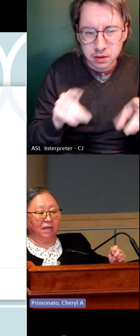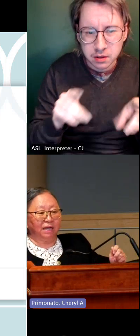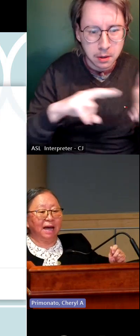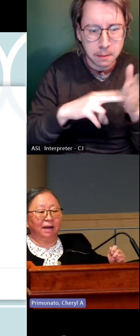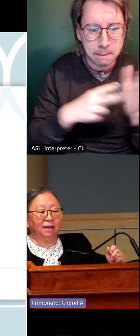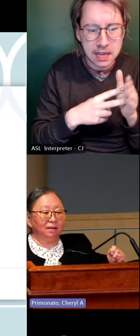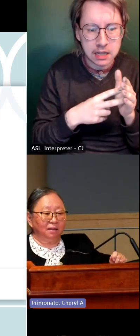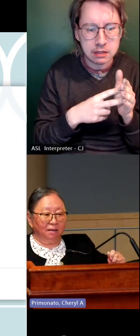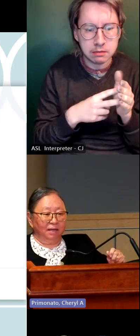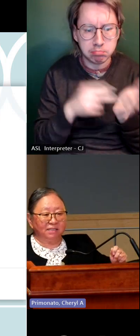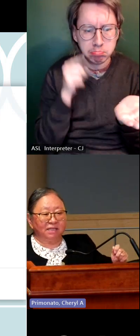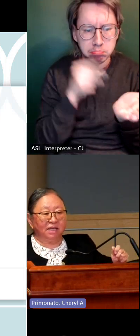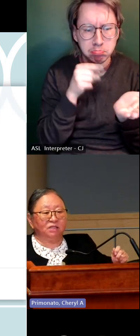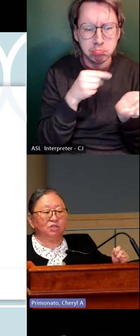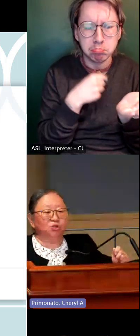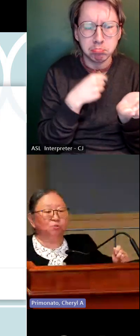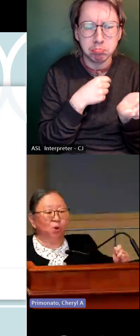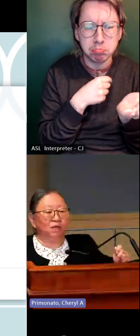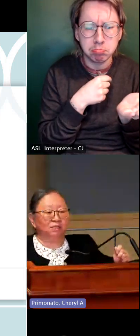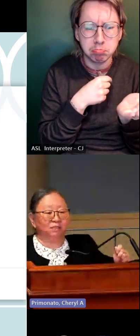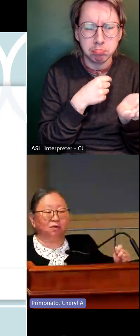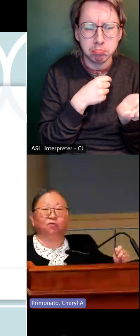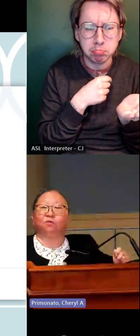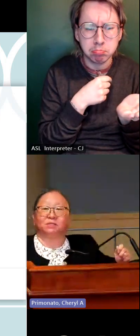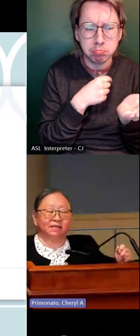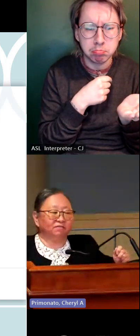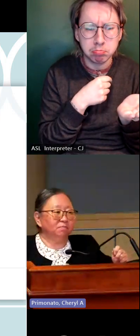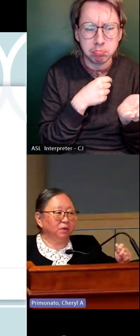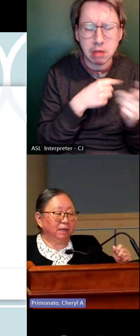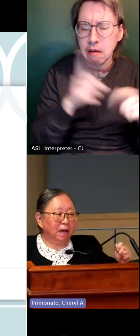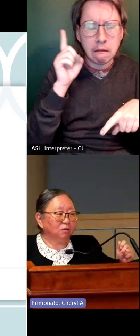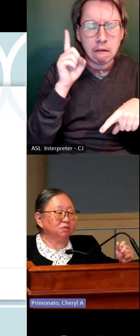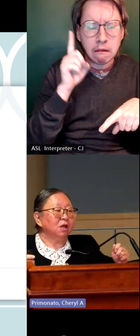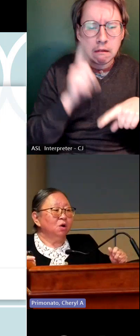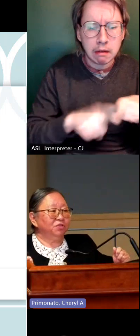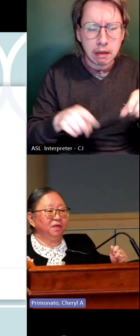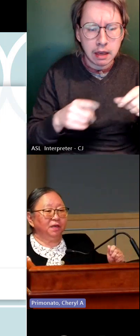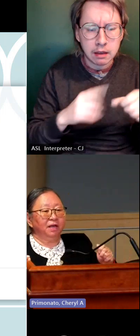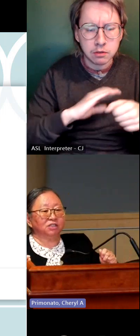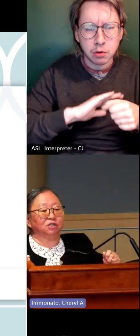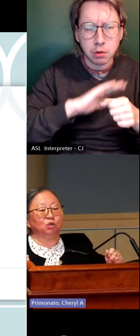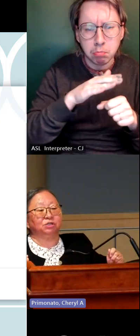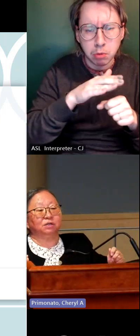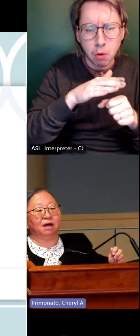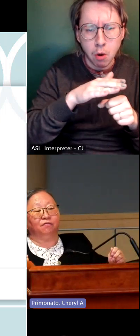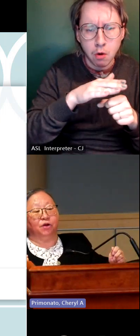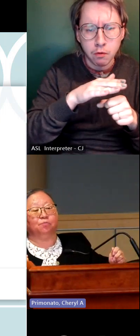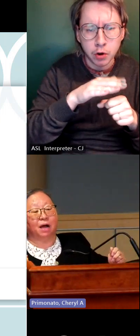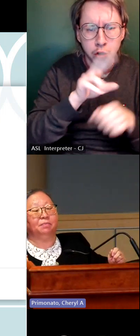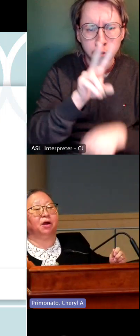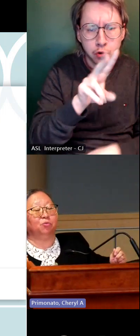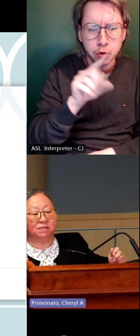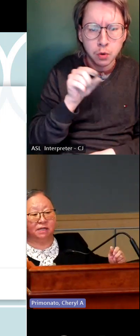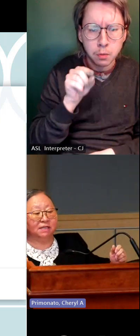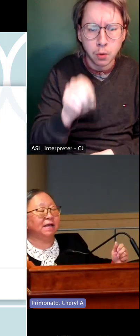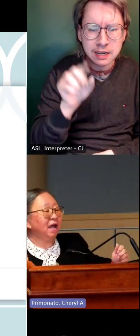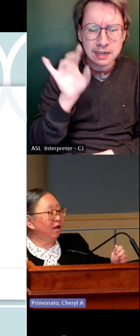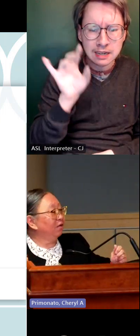worth cannot exceed $2.047 million with the exclusion of their